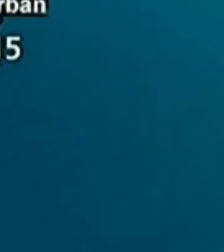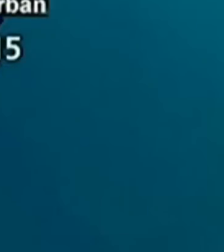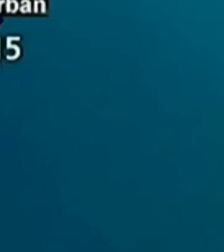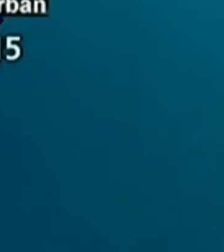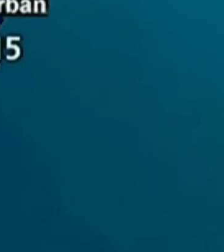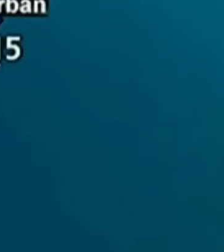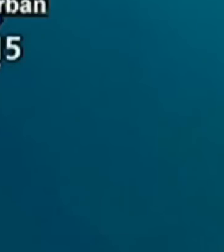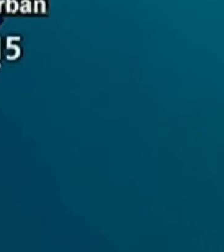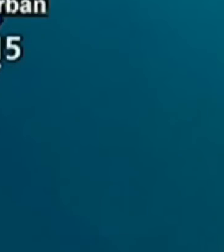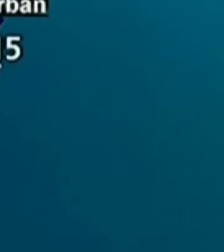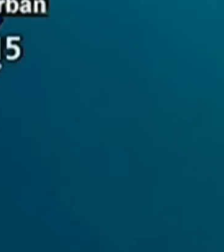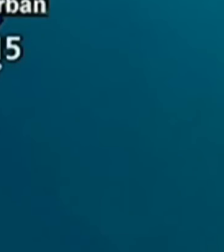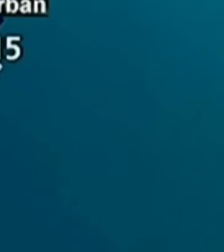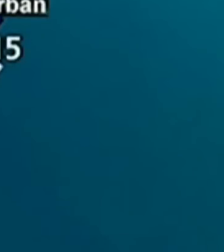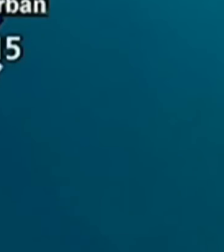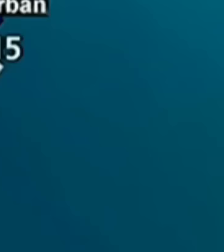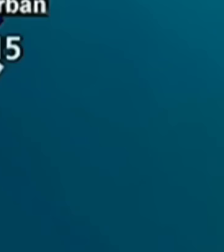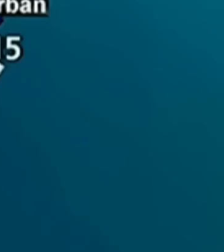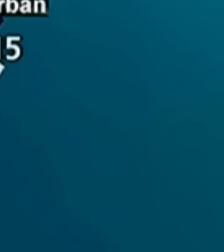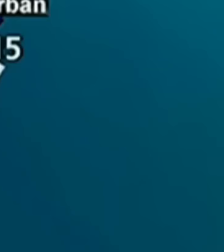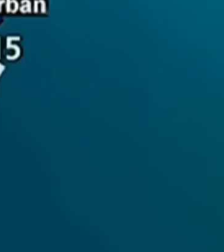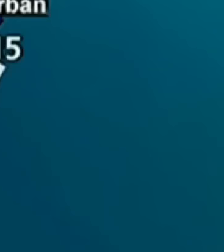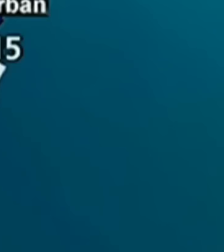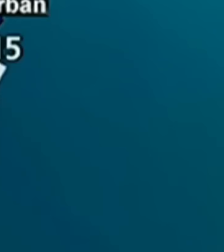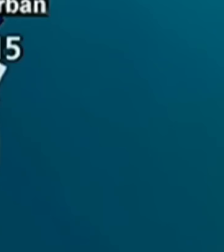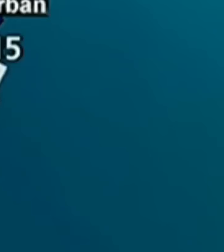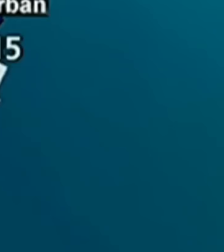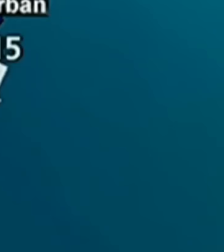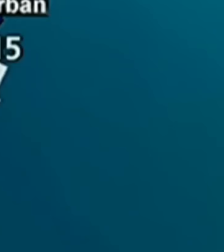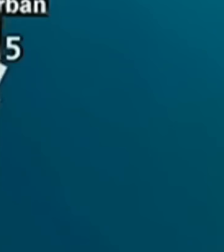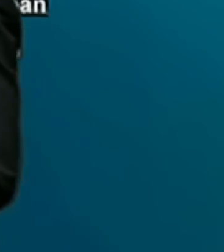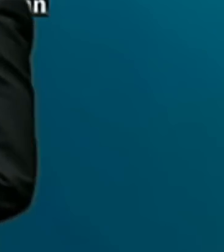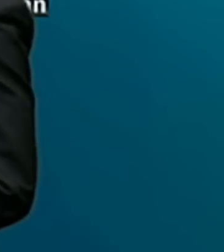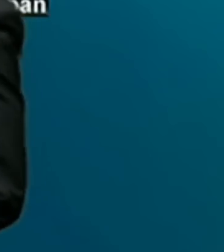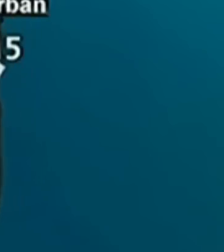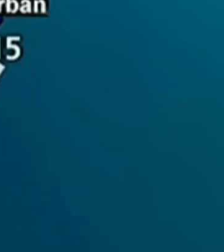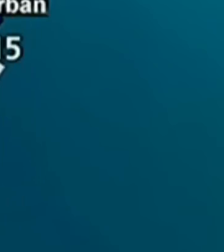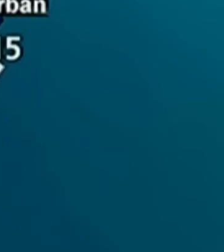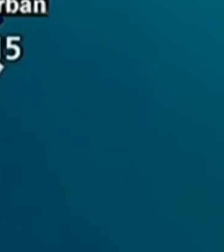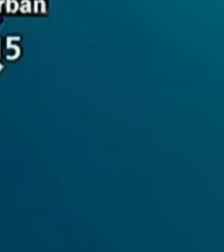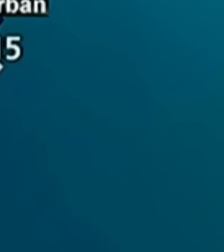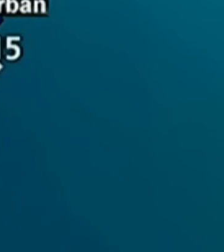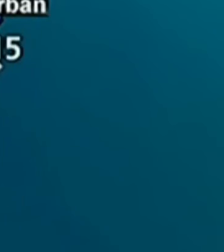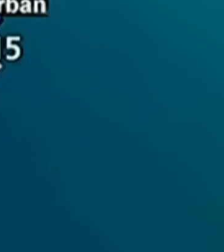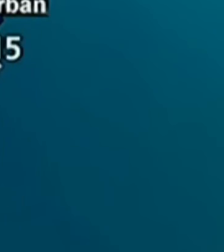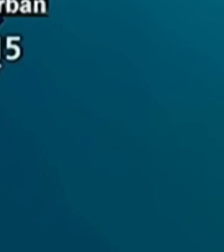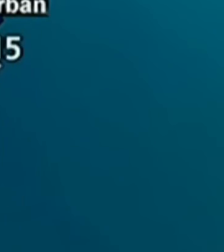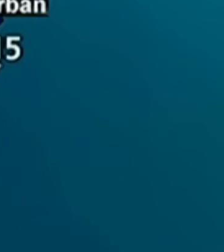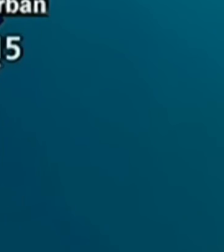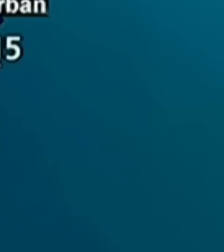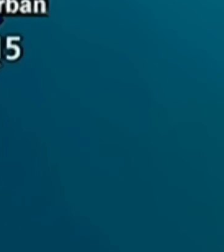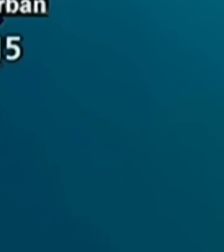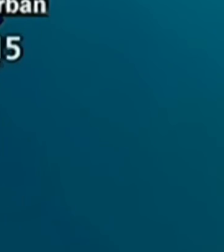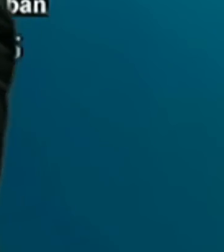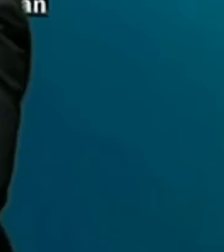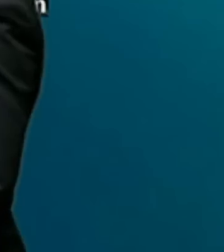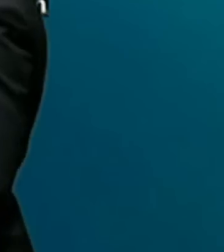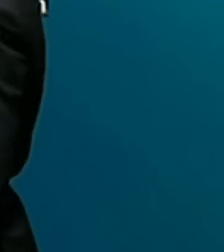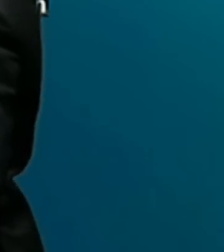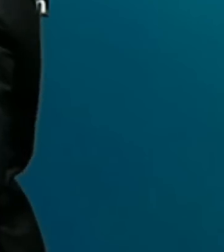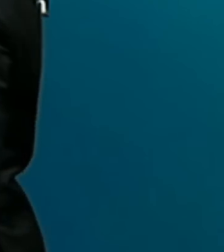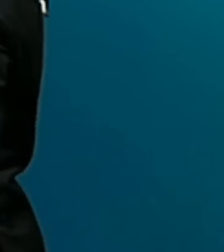a ka go leboga kgaetse Dithabela re lebele kakanyo ya boso bošegong bja lehono dinaga tlase tša naga Afrika Borwa re lebeletse gore go dikgonagalo tšeo di letetšego e fela re lebeletse